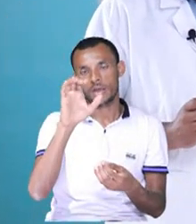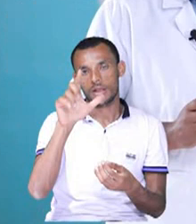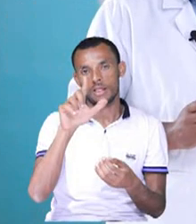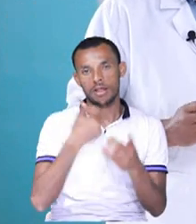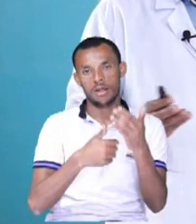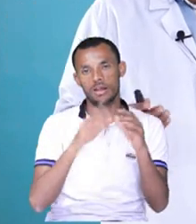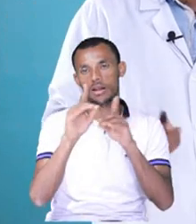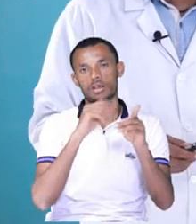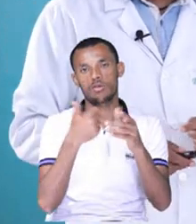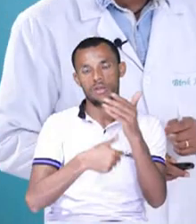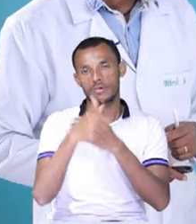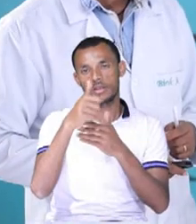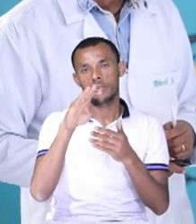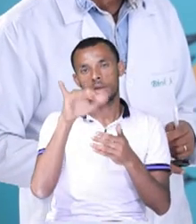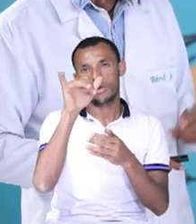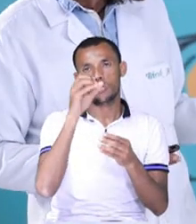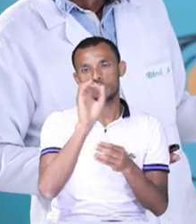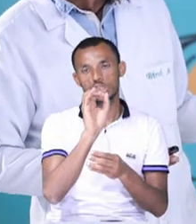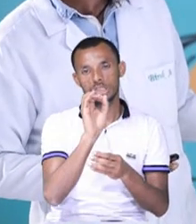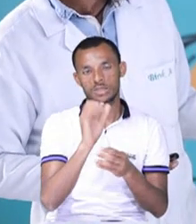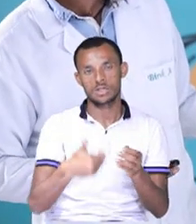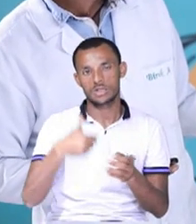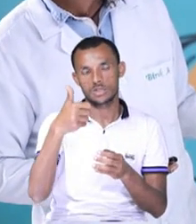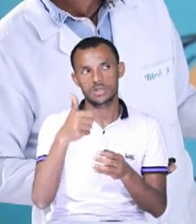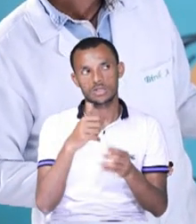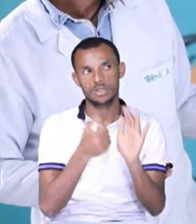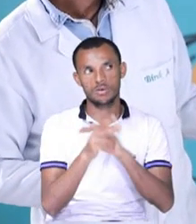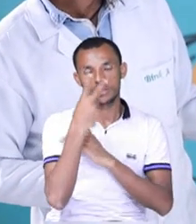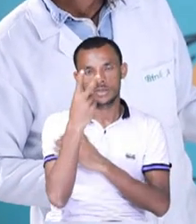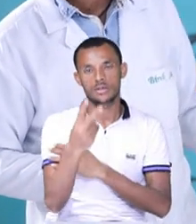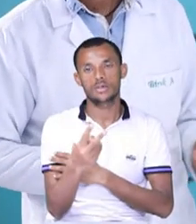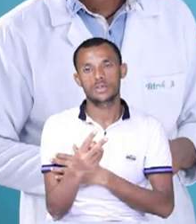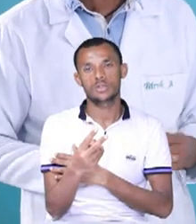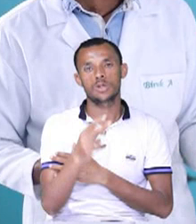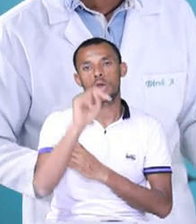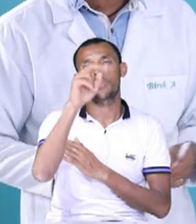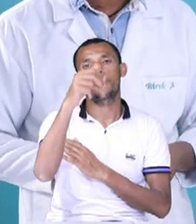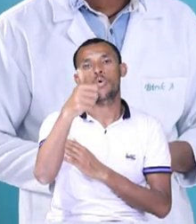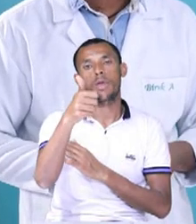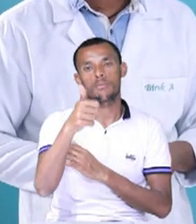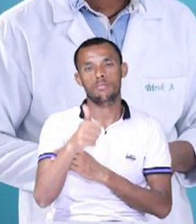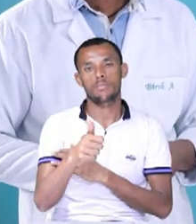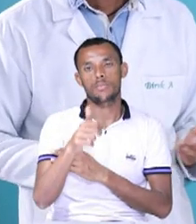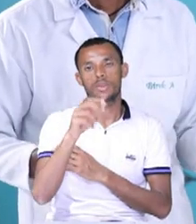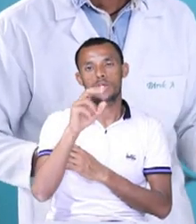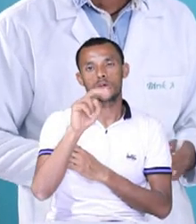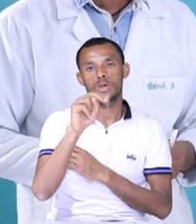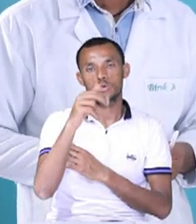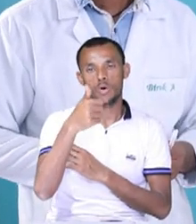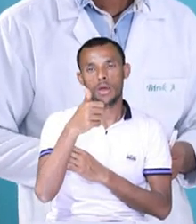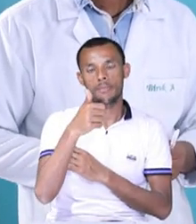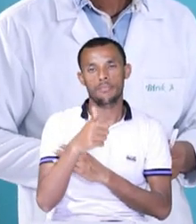not affect by oxygen. The other example is sodium. You know sodium. Very